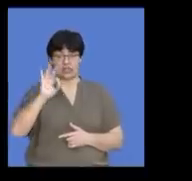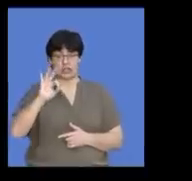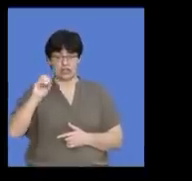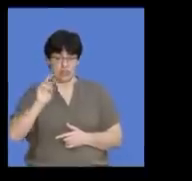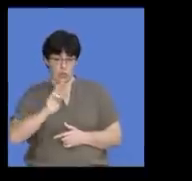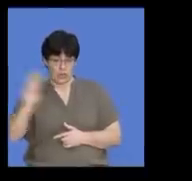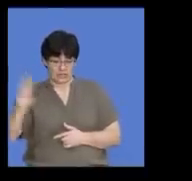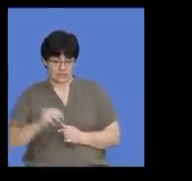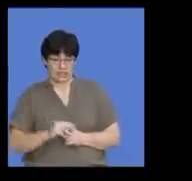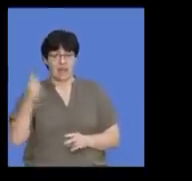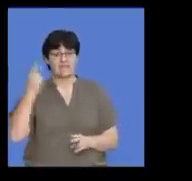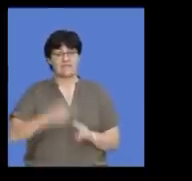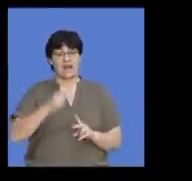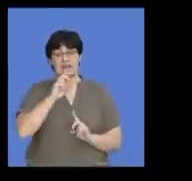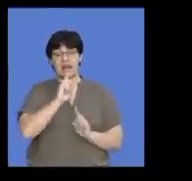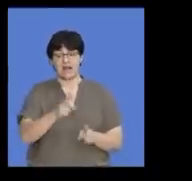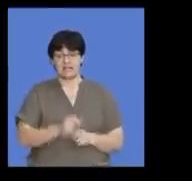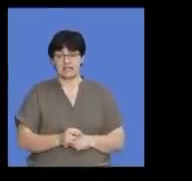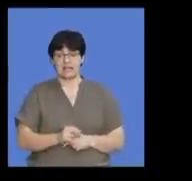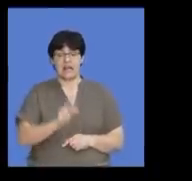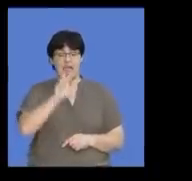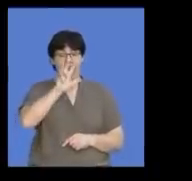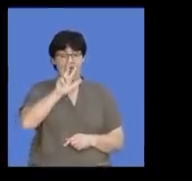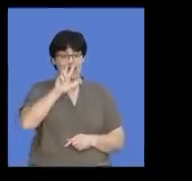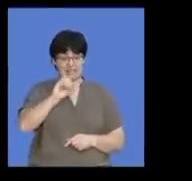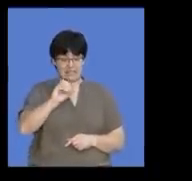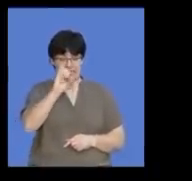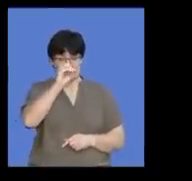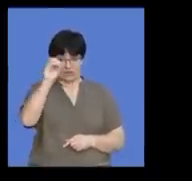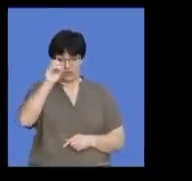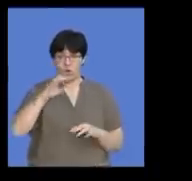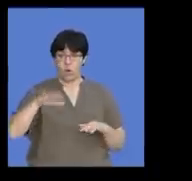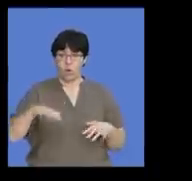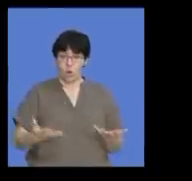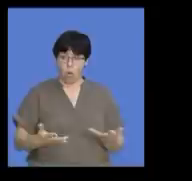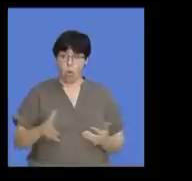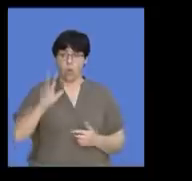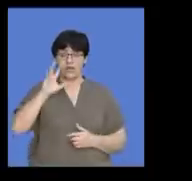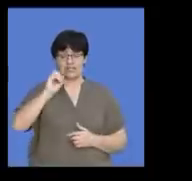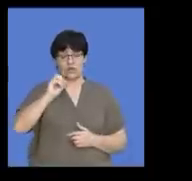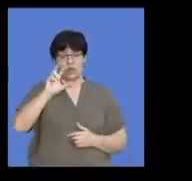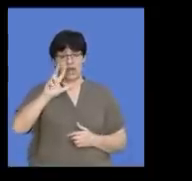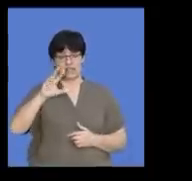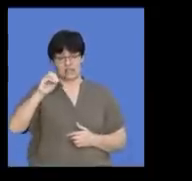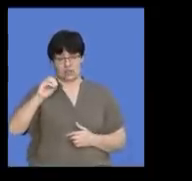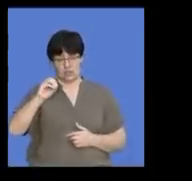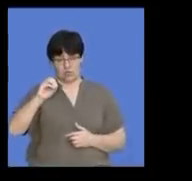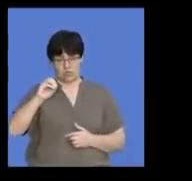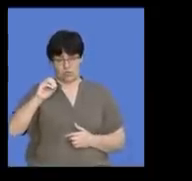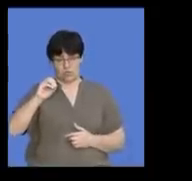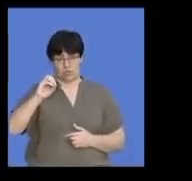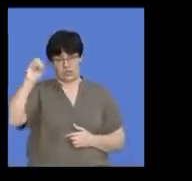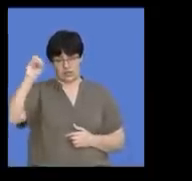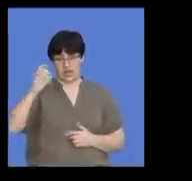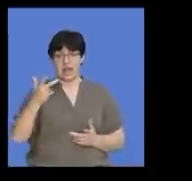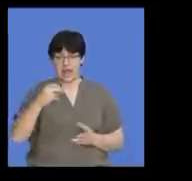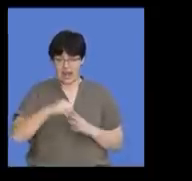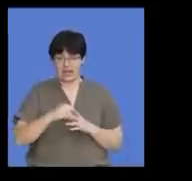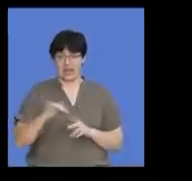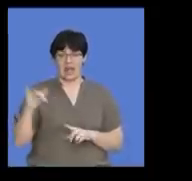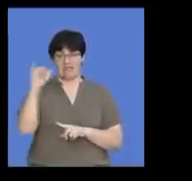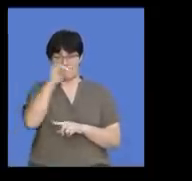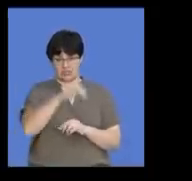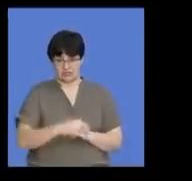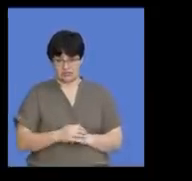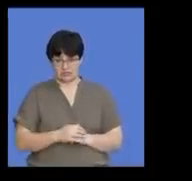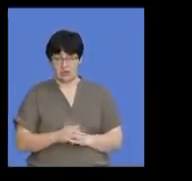And my final answer, 80 degrees, or 080, as they would say in aviation. And